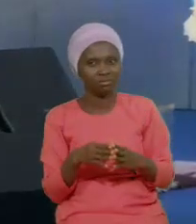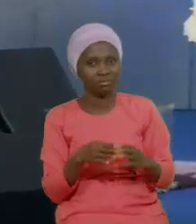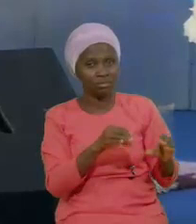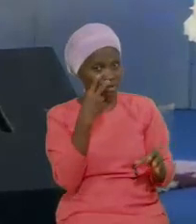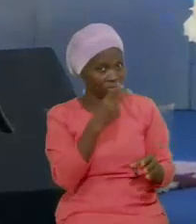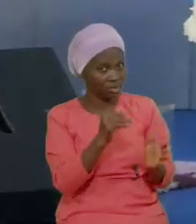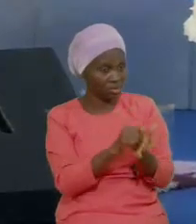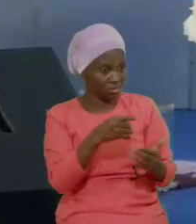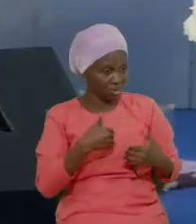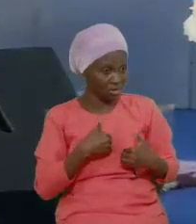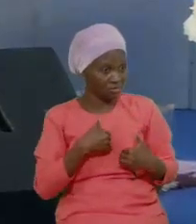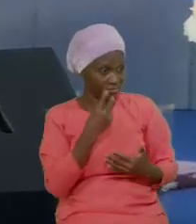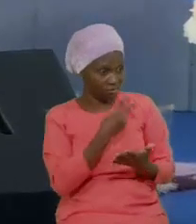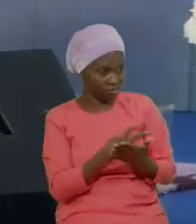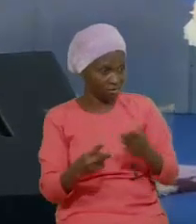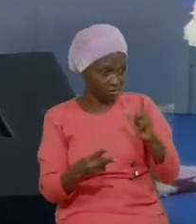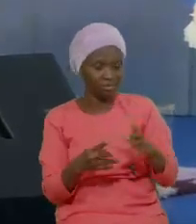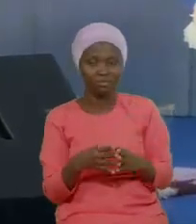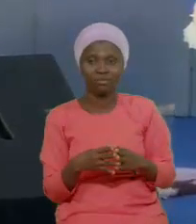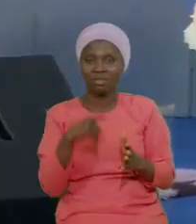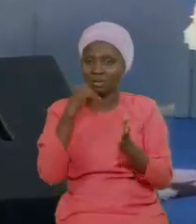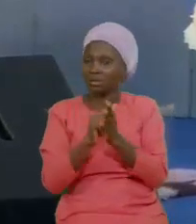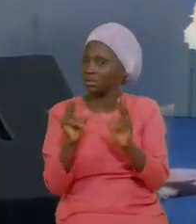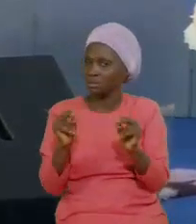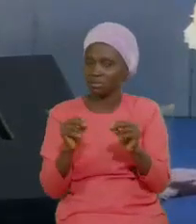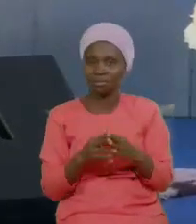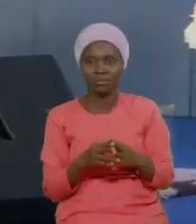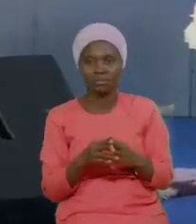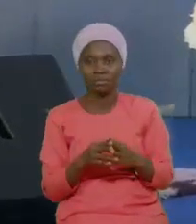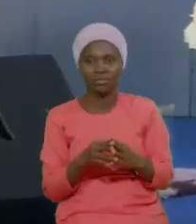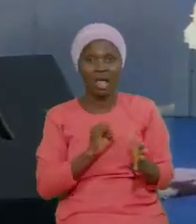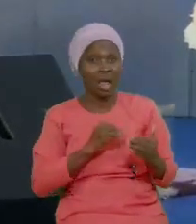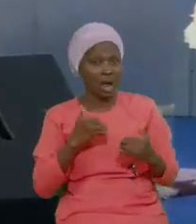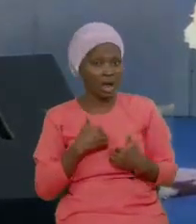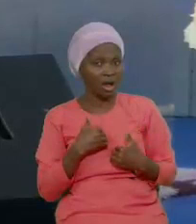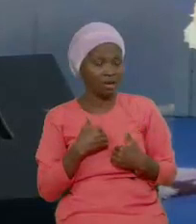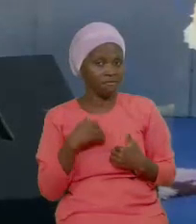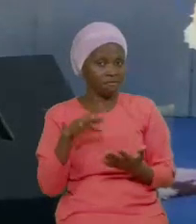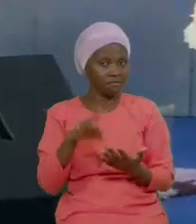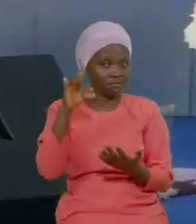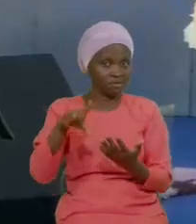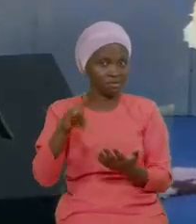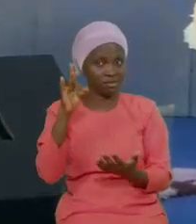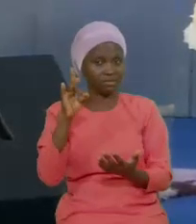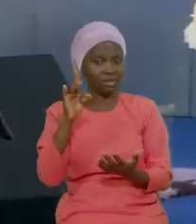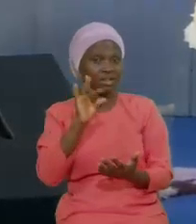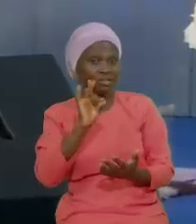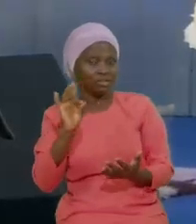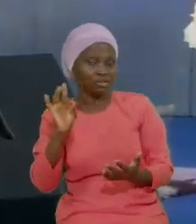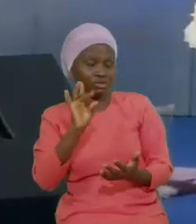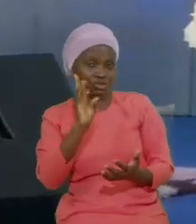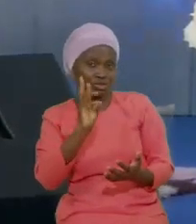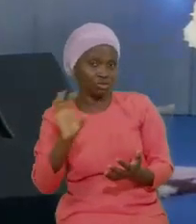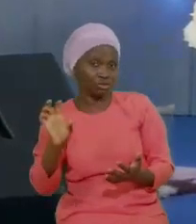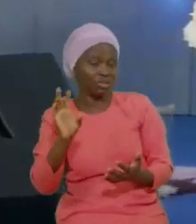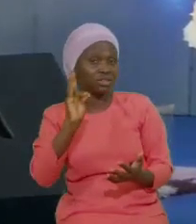failed? Said no. I have discovered 600, 700 ways that